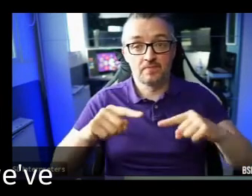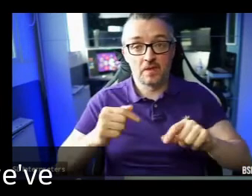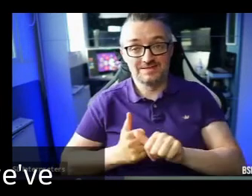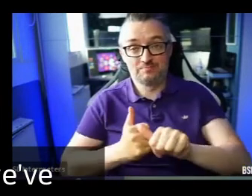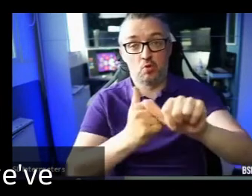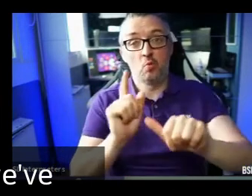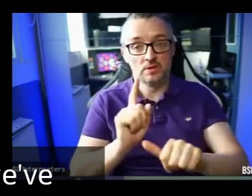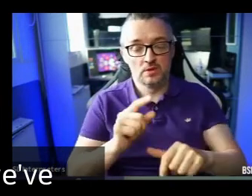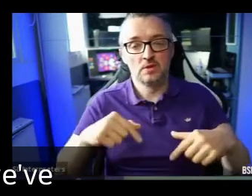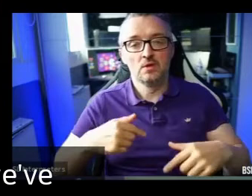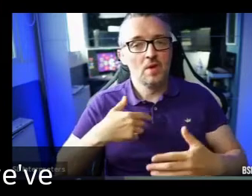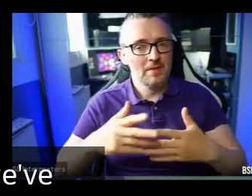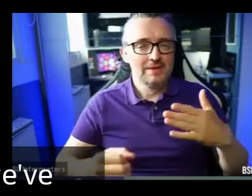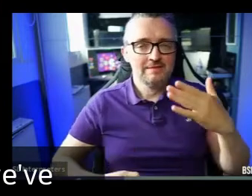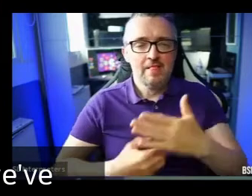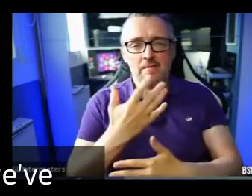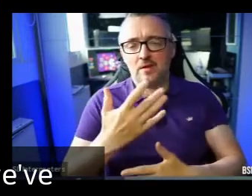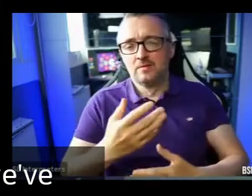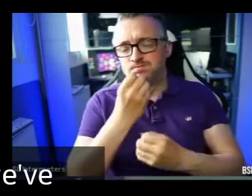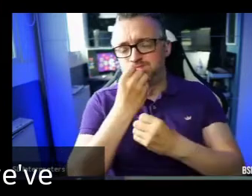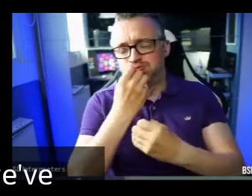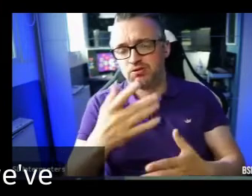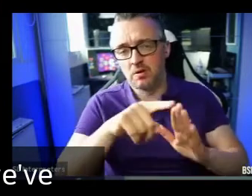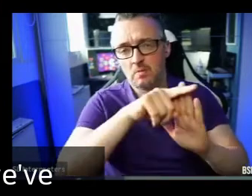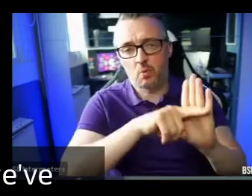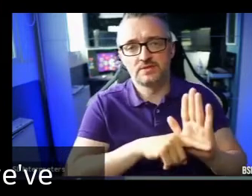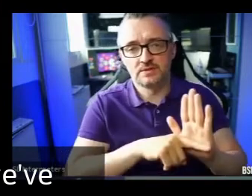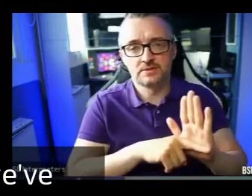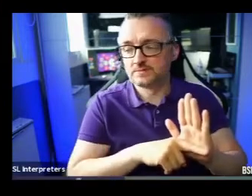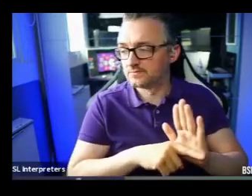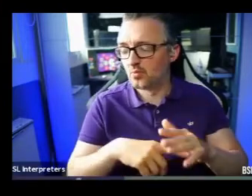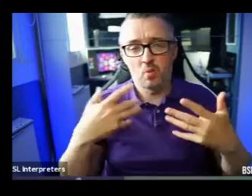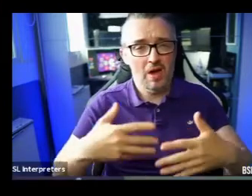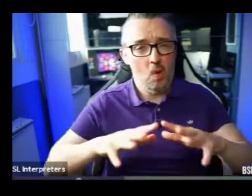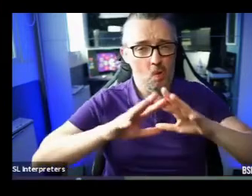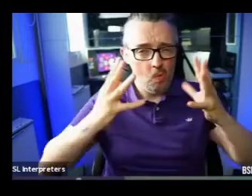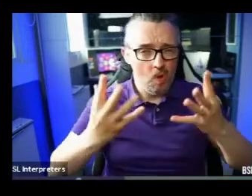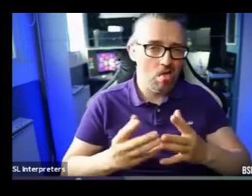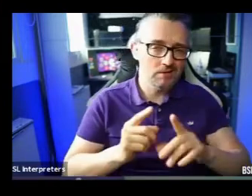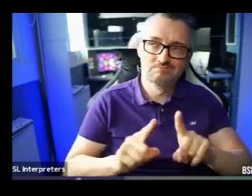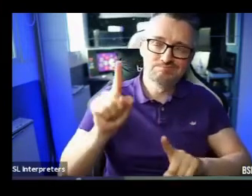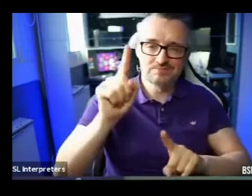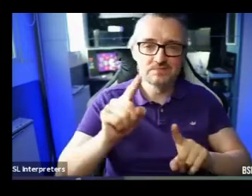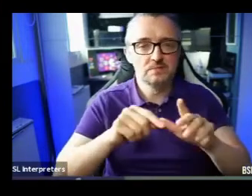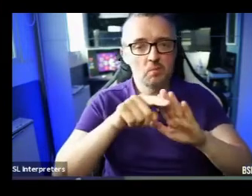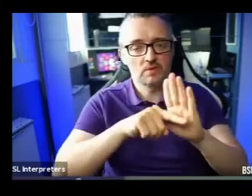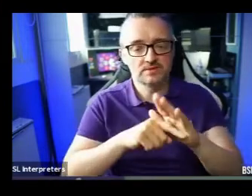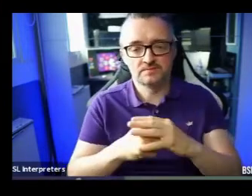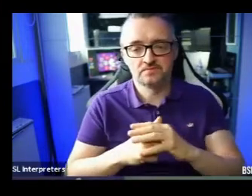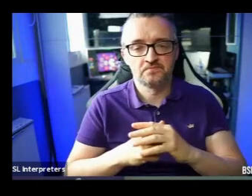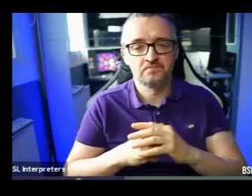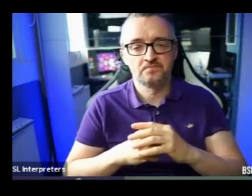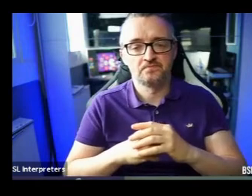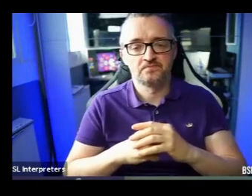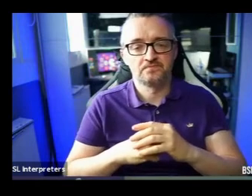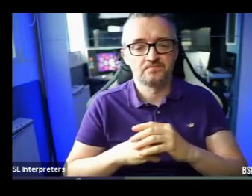colleagues, we've developed some truly world-leading policy. Of that, there is no doubt. So just move this a little